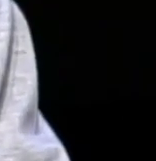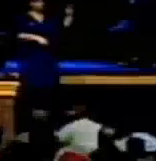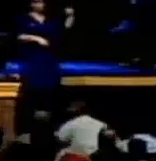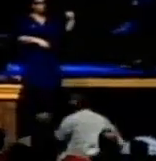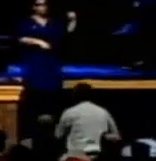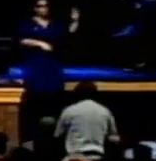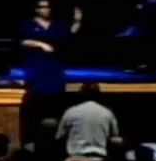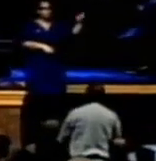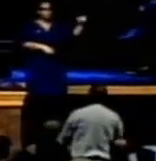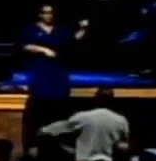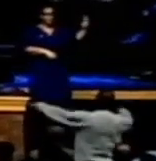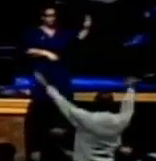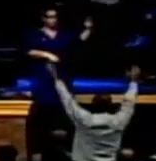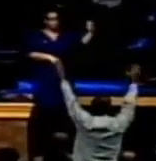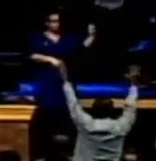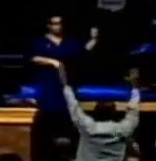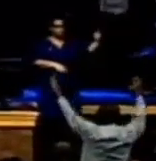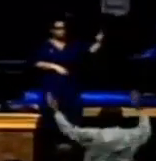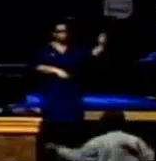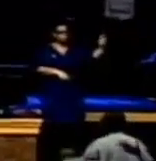generation,